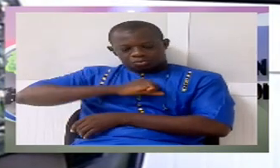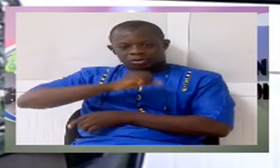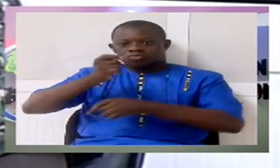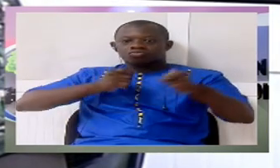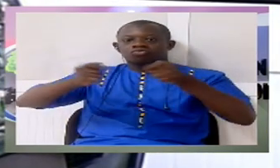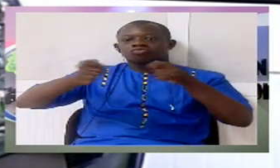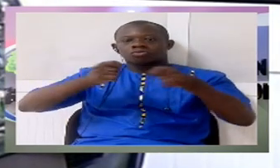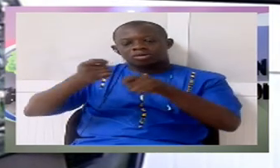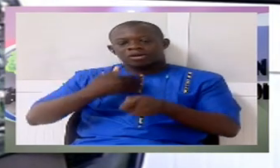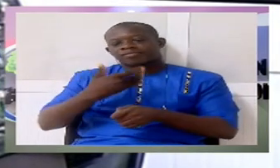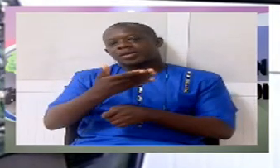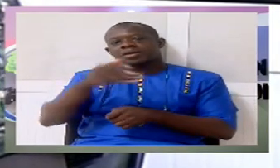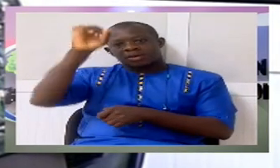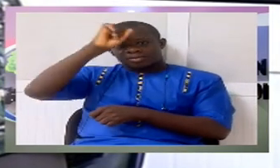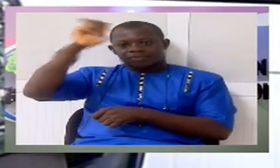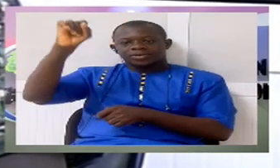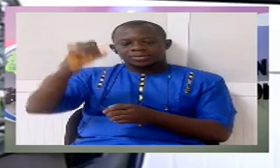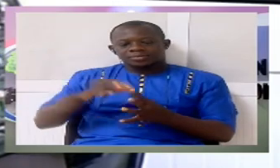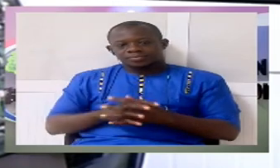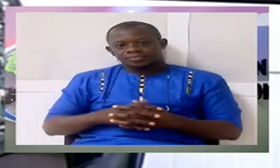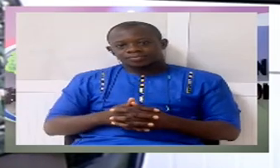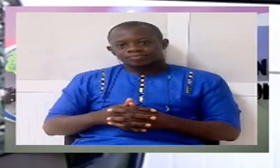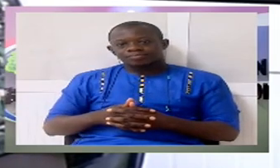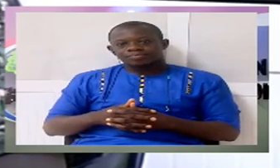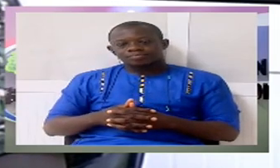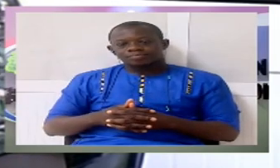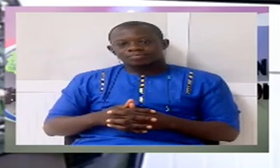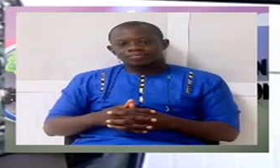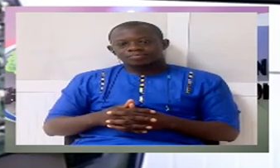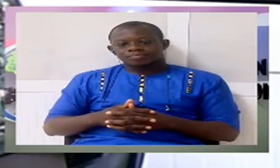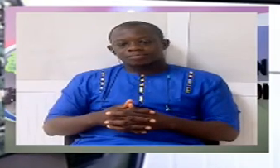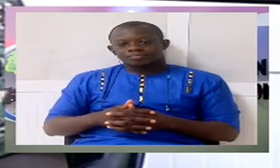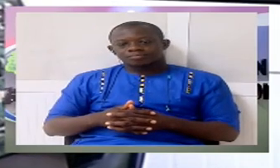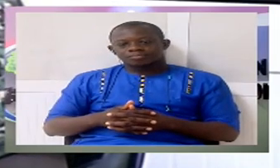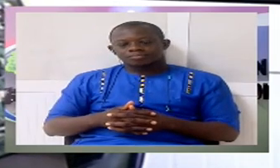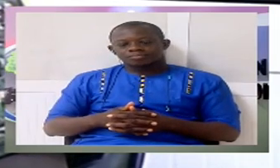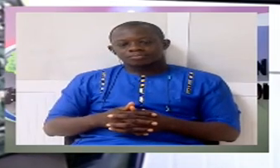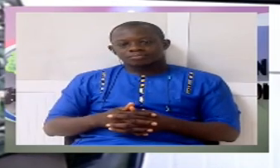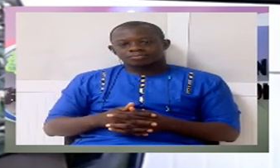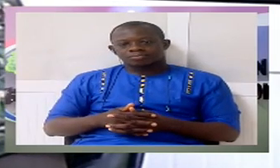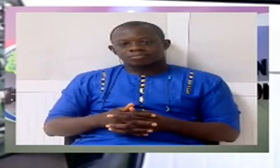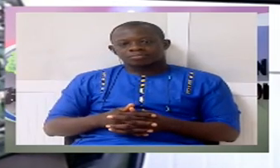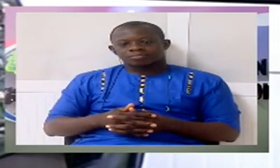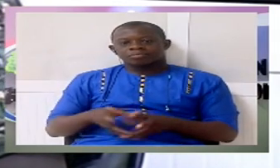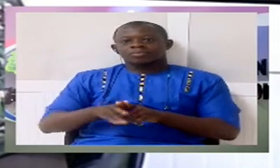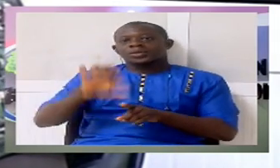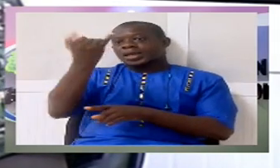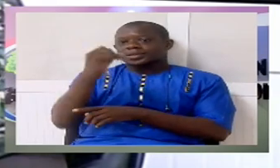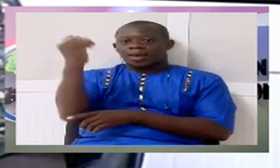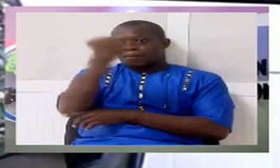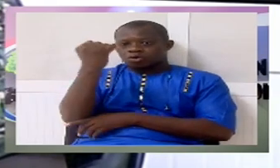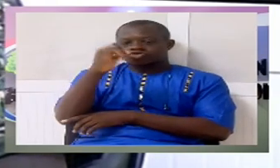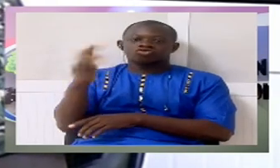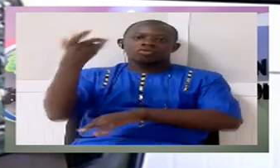di wara dawe dafa aju ci president bi. Because nga ñu lele convoy commander mo ñu la wone move. No, for